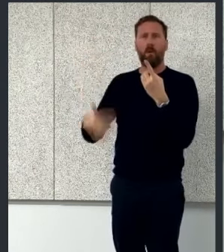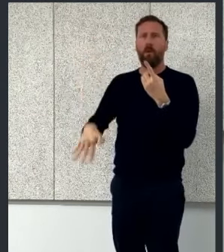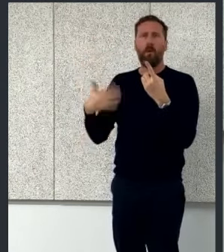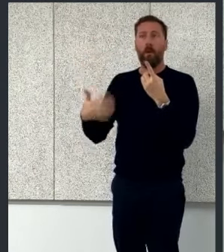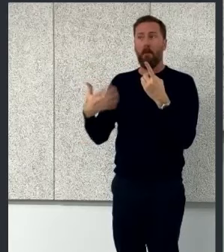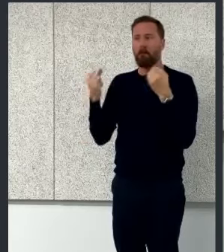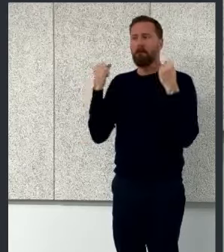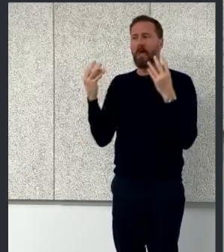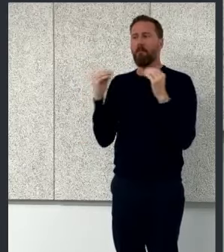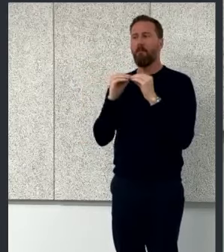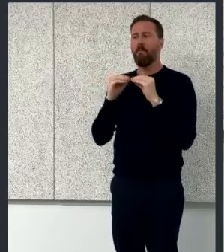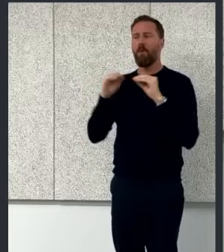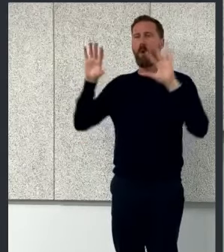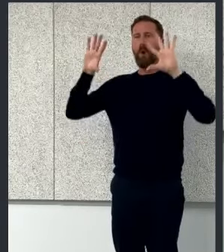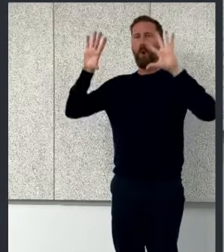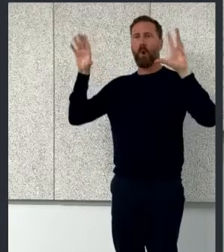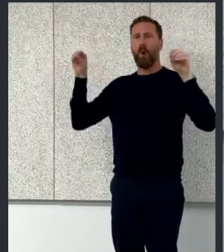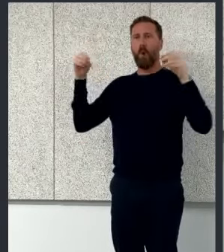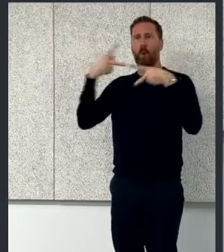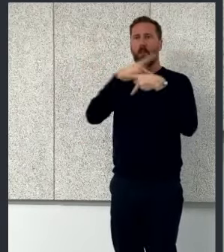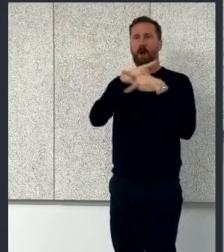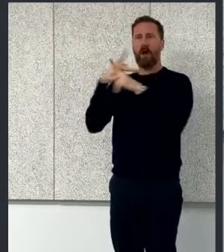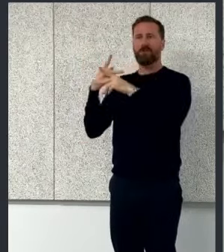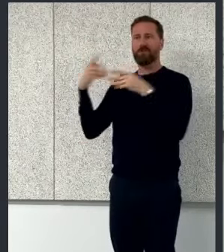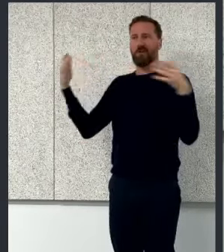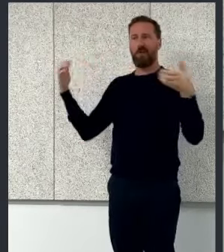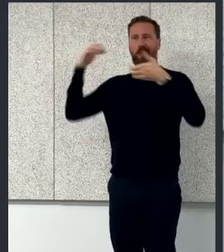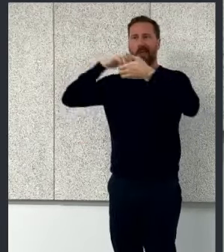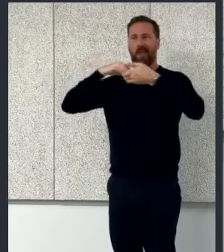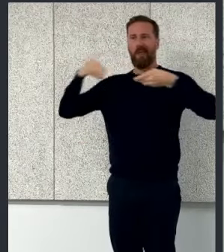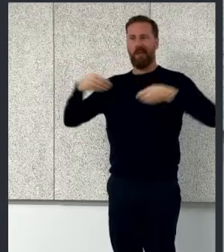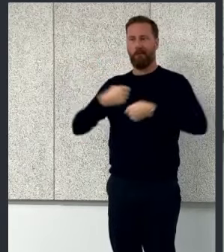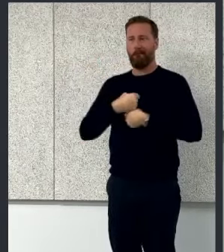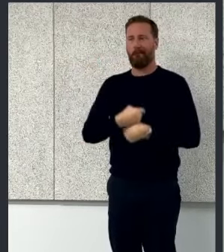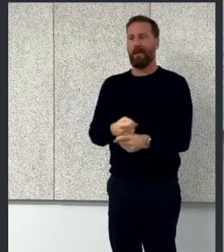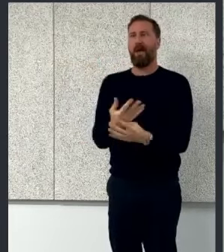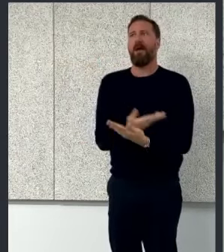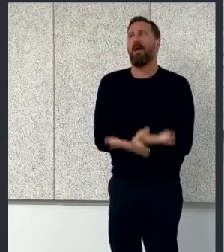is, I think, so fantastic. Yeah. And I think theaters have